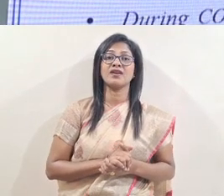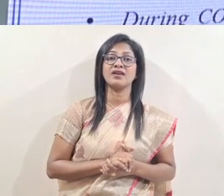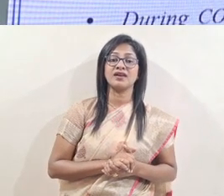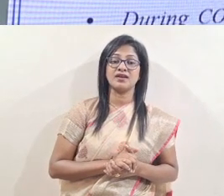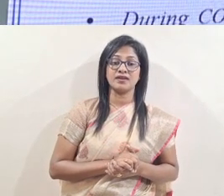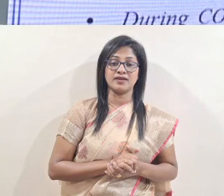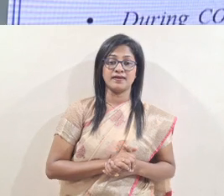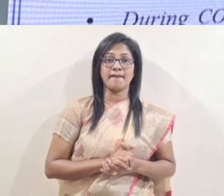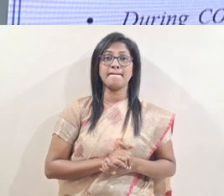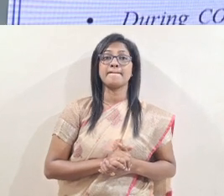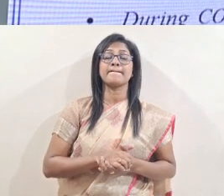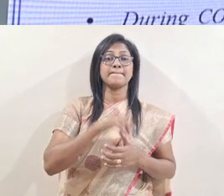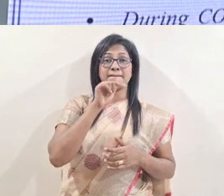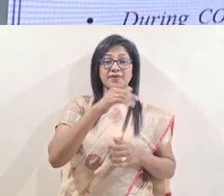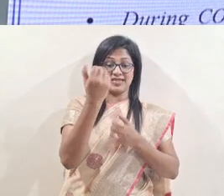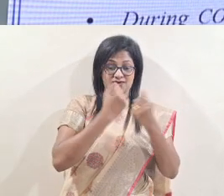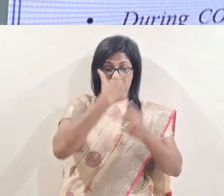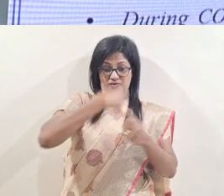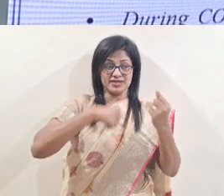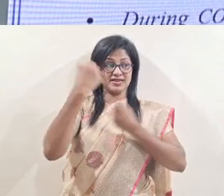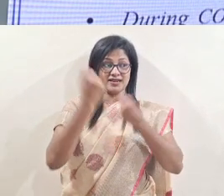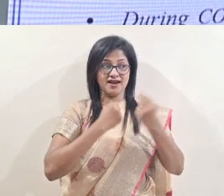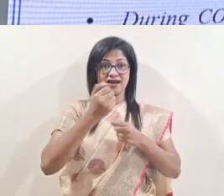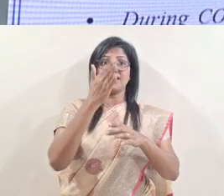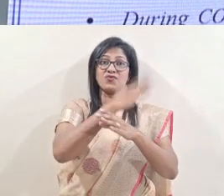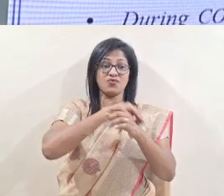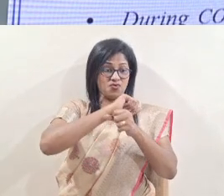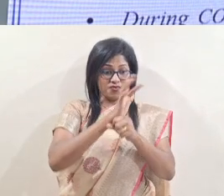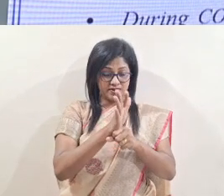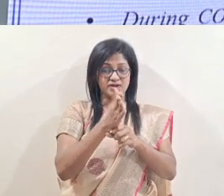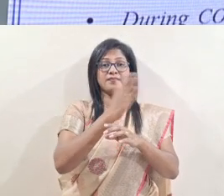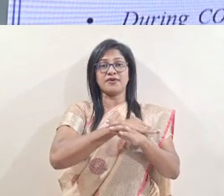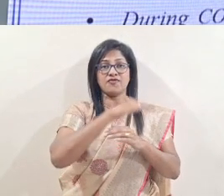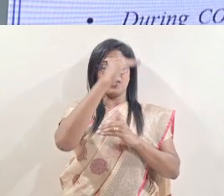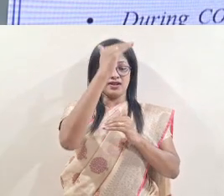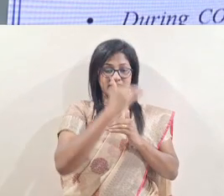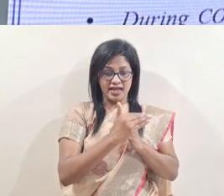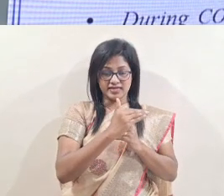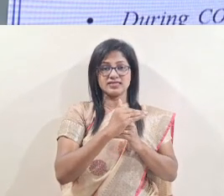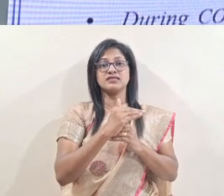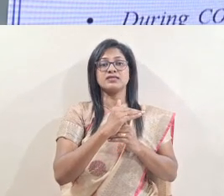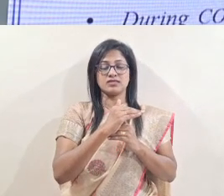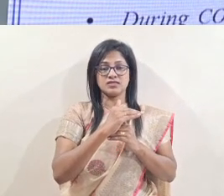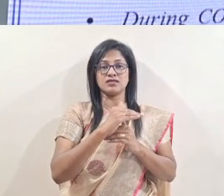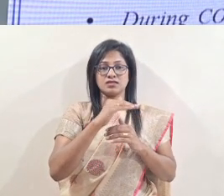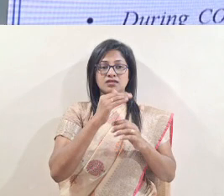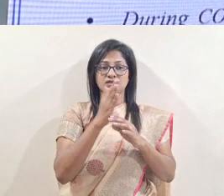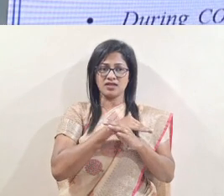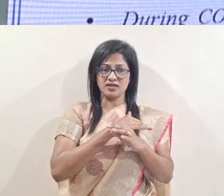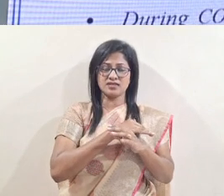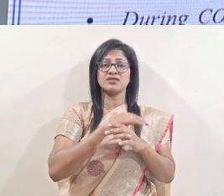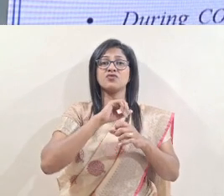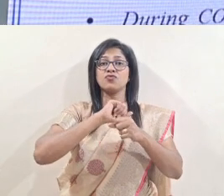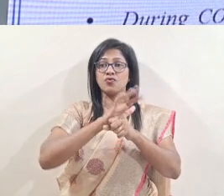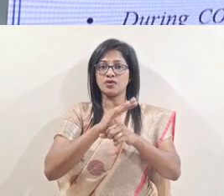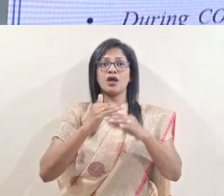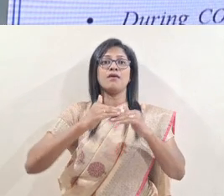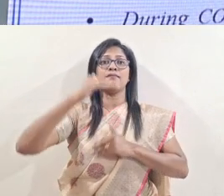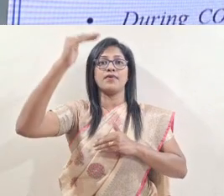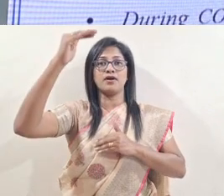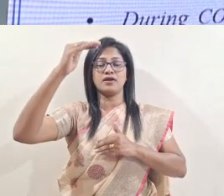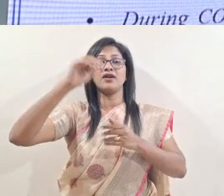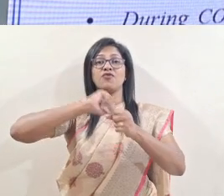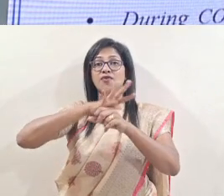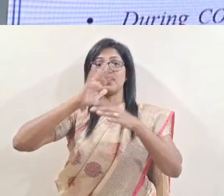was increased during COVID-19, but it immensely dropped down after the COVID-19. However, this case was not